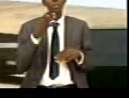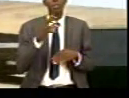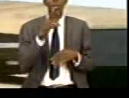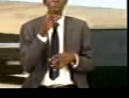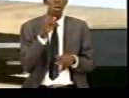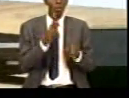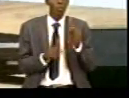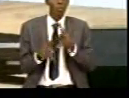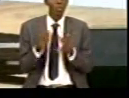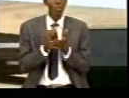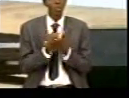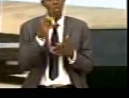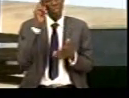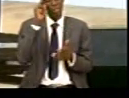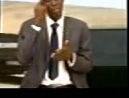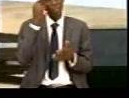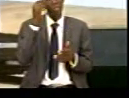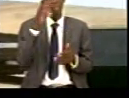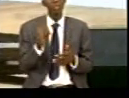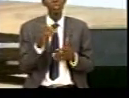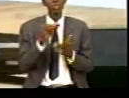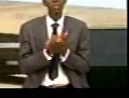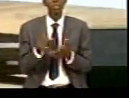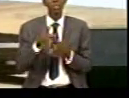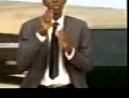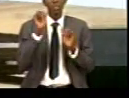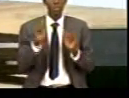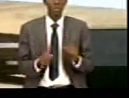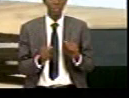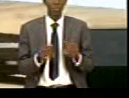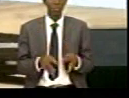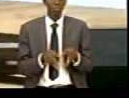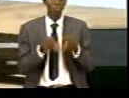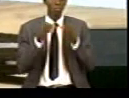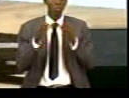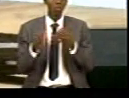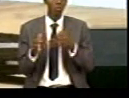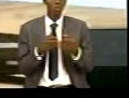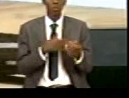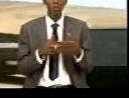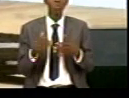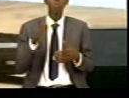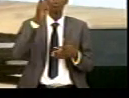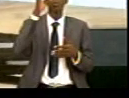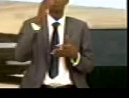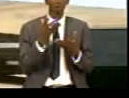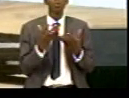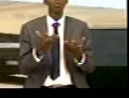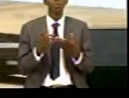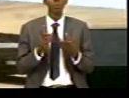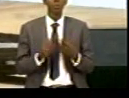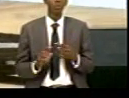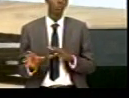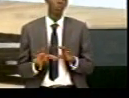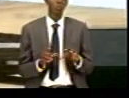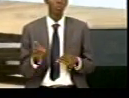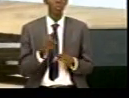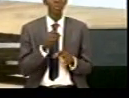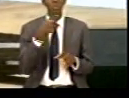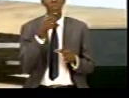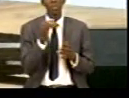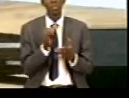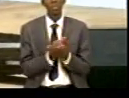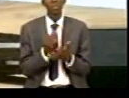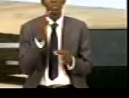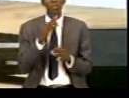who think that they can delay whatever God wants to do. They say if they don't